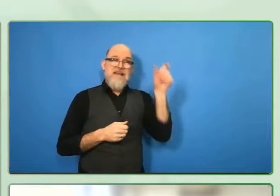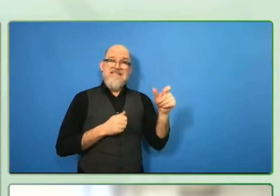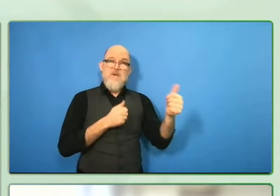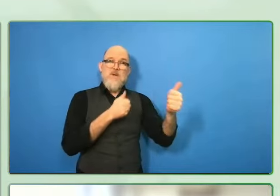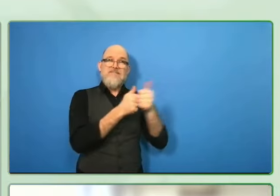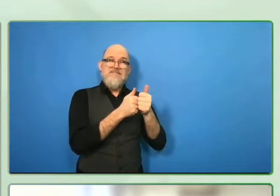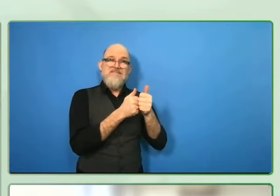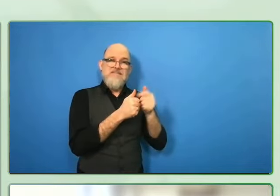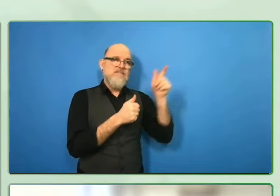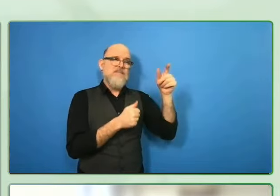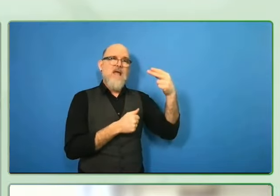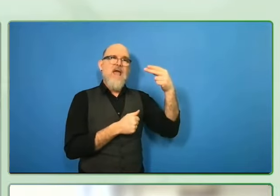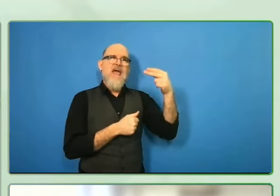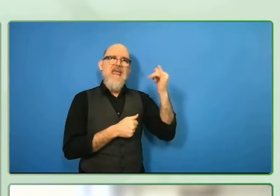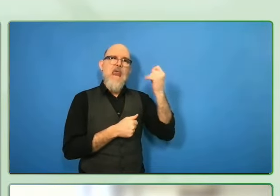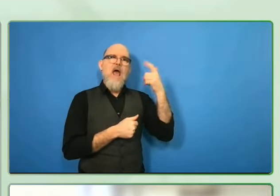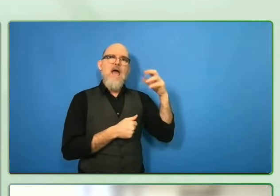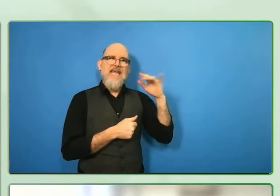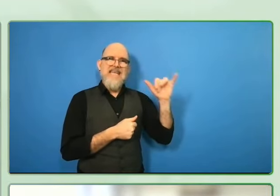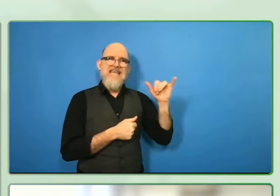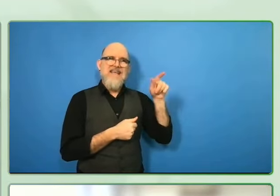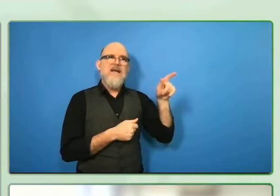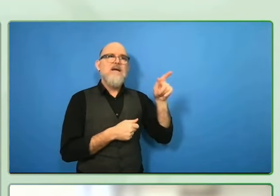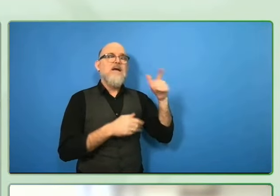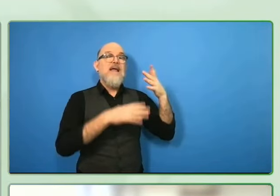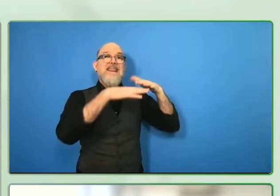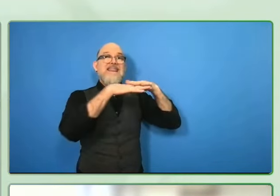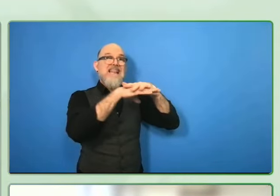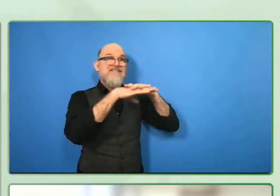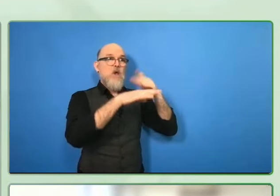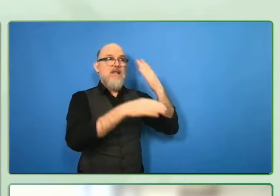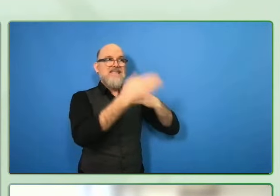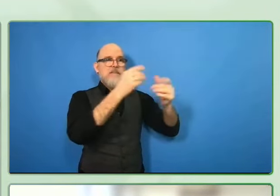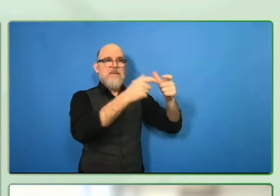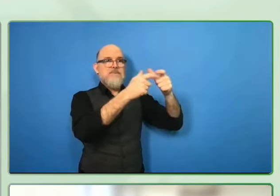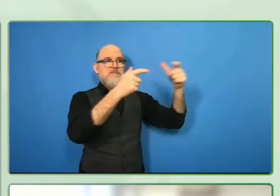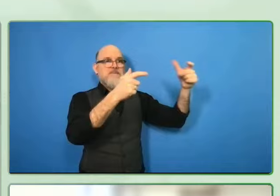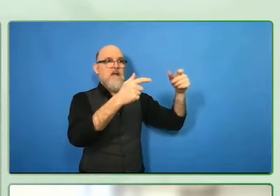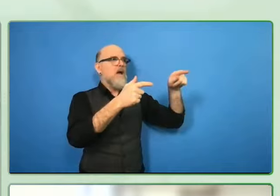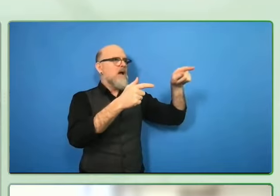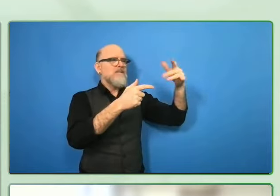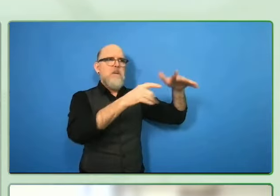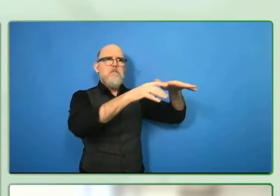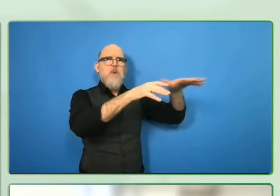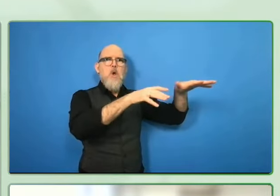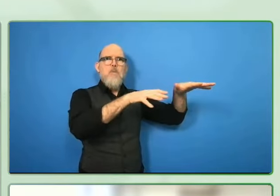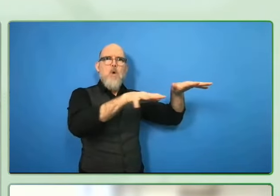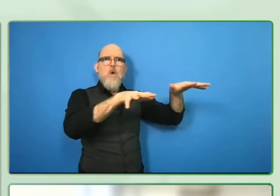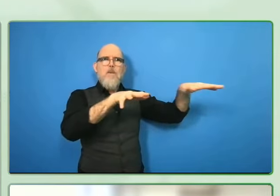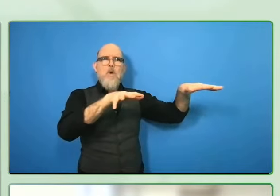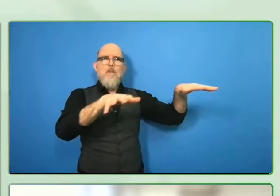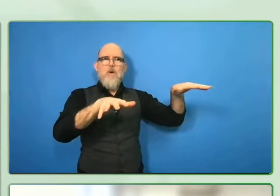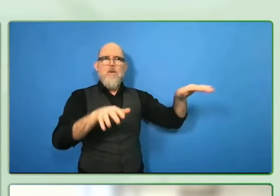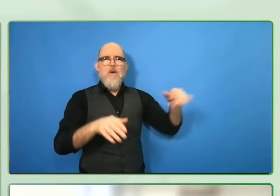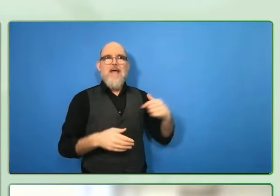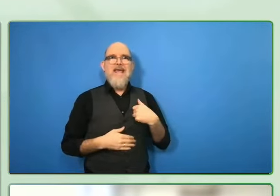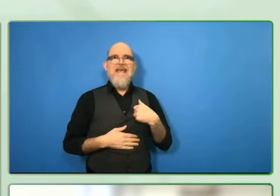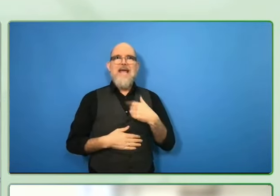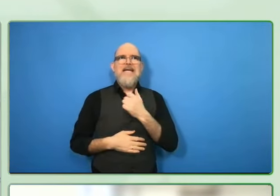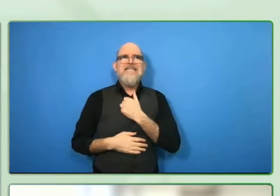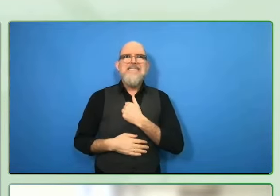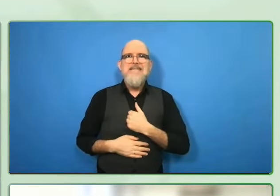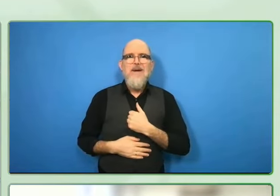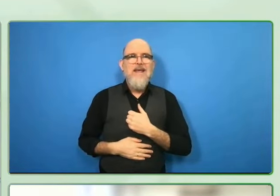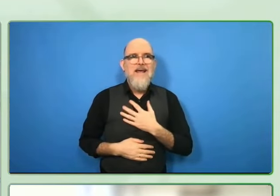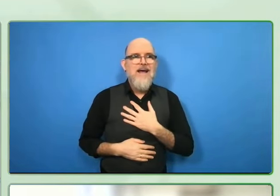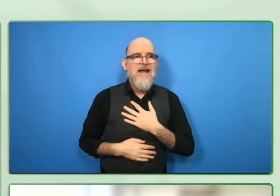they grow in influence, really pleased you could join us. I can't believe I didn't go to you instantly, Jean. So now I'm going to go to you.